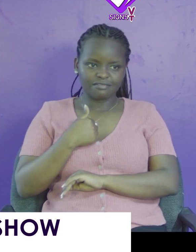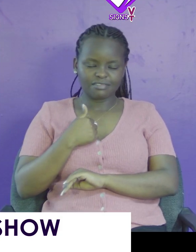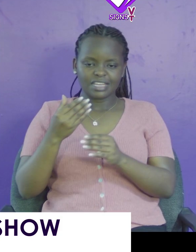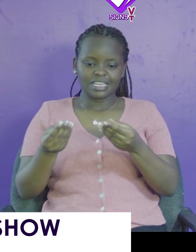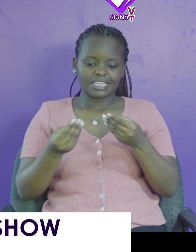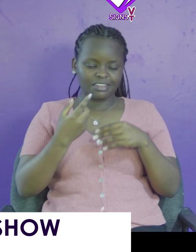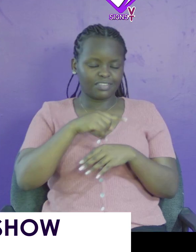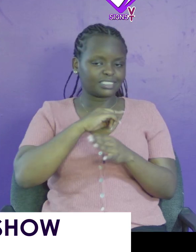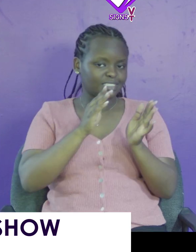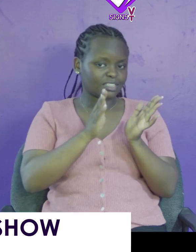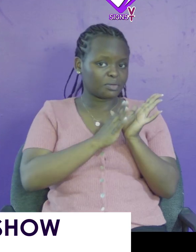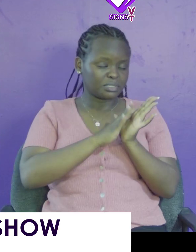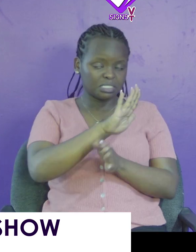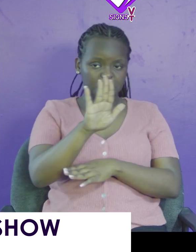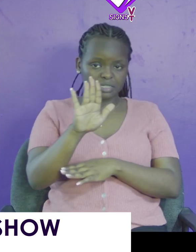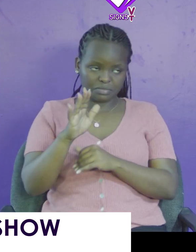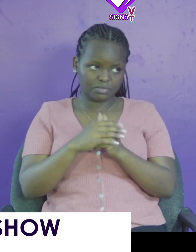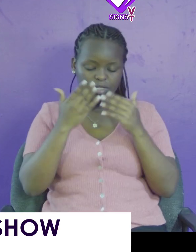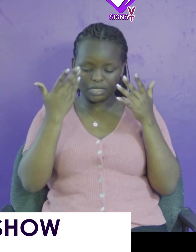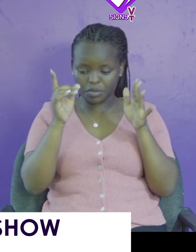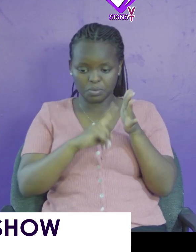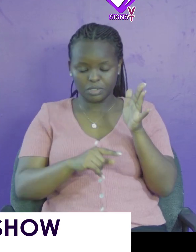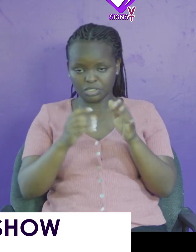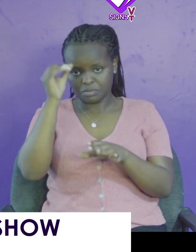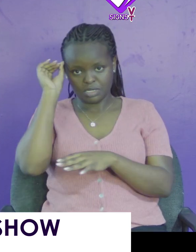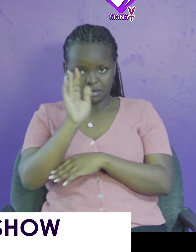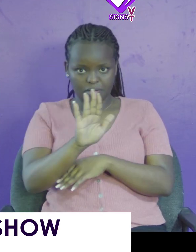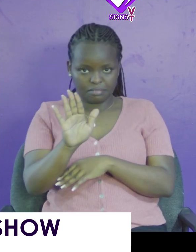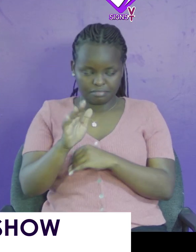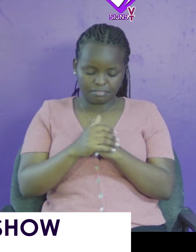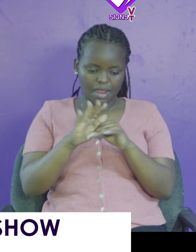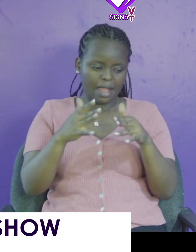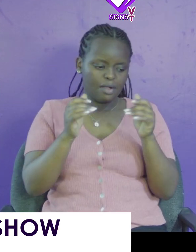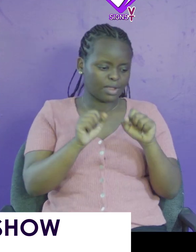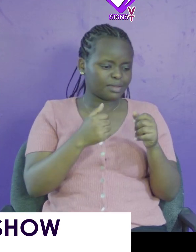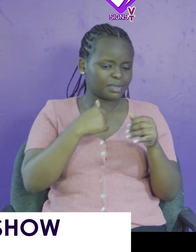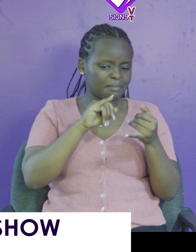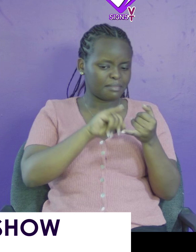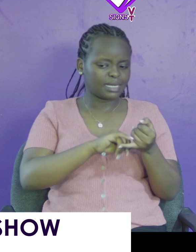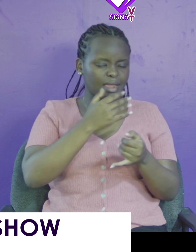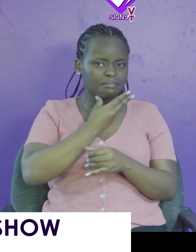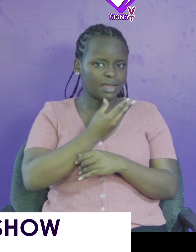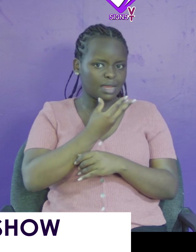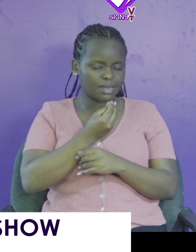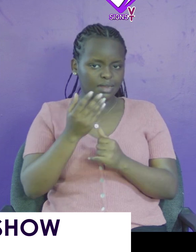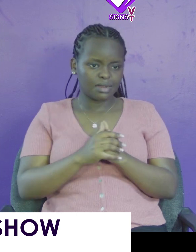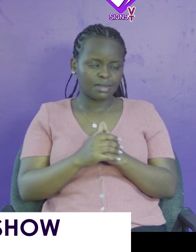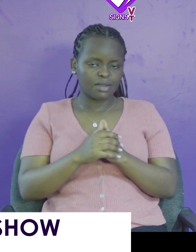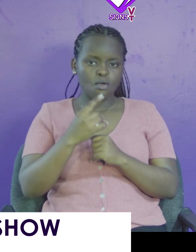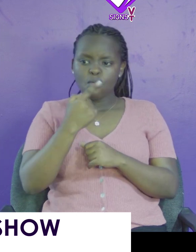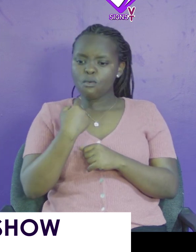comments there, and they will say, you don't know what you're talking about, Pastor. How can I get married to a man who is